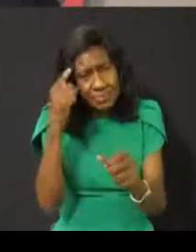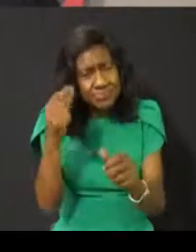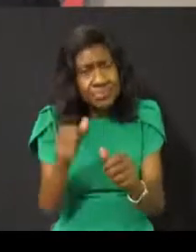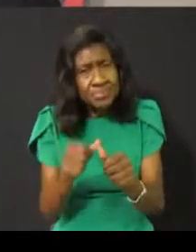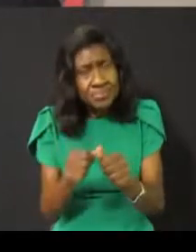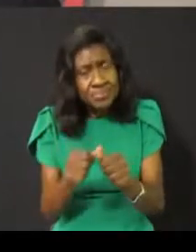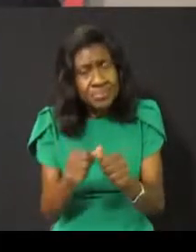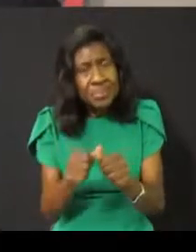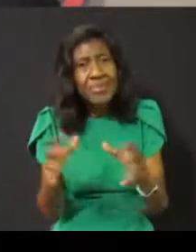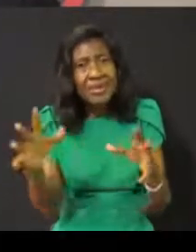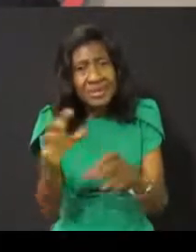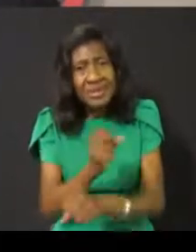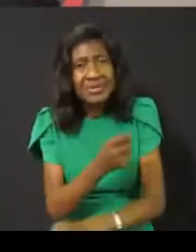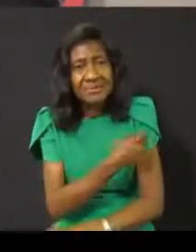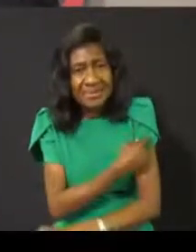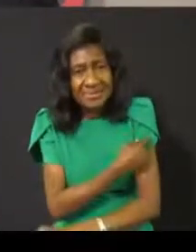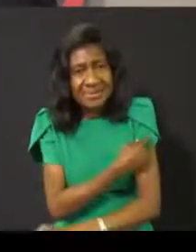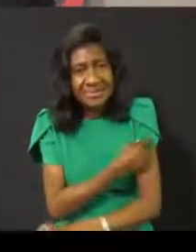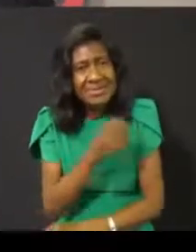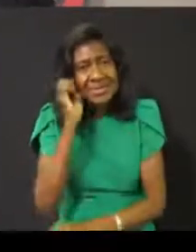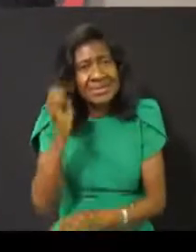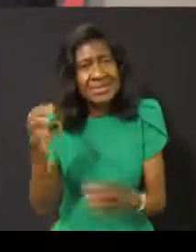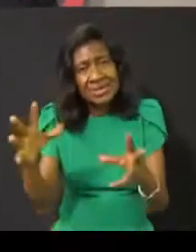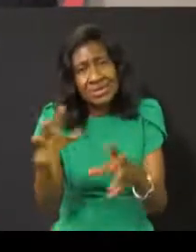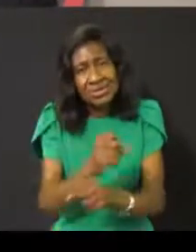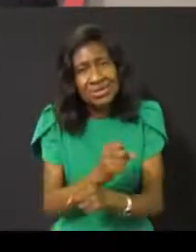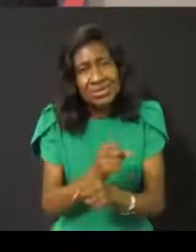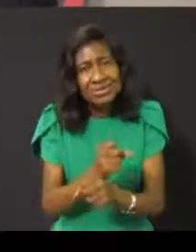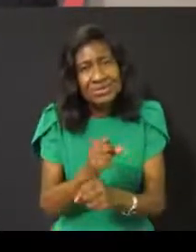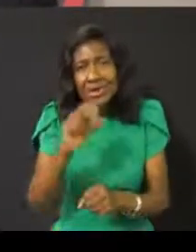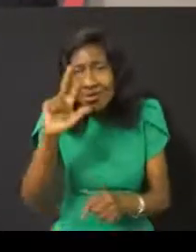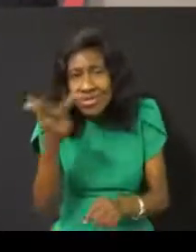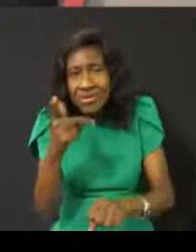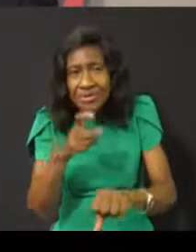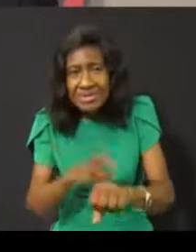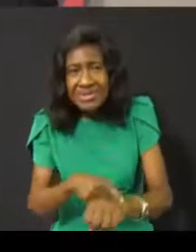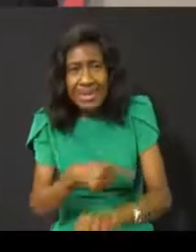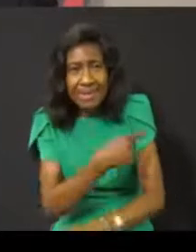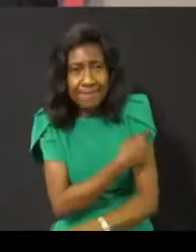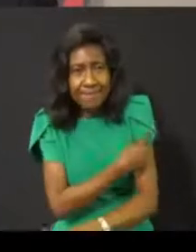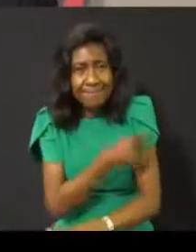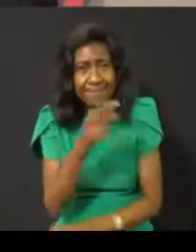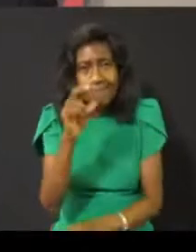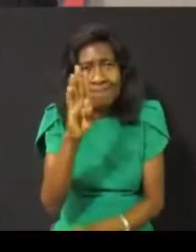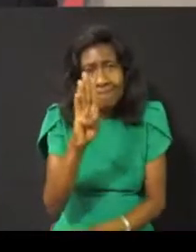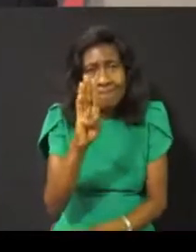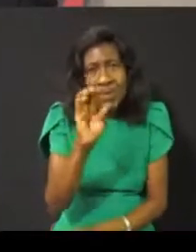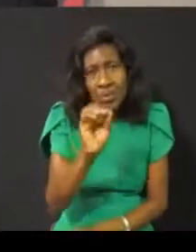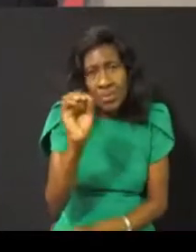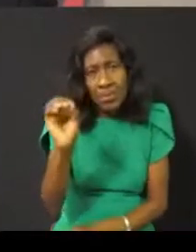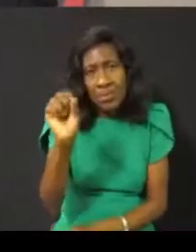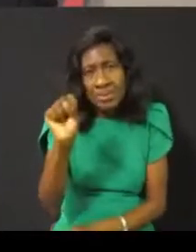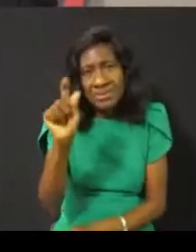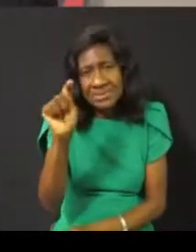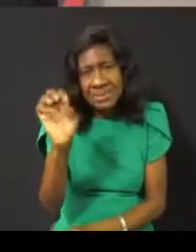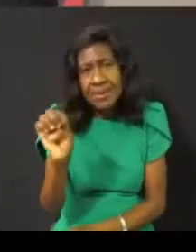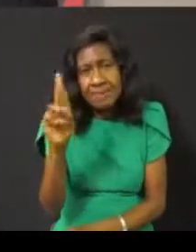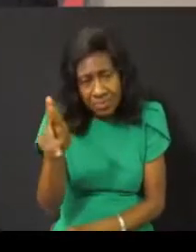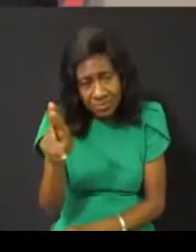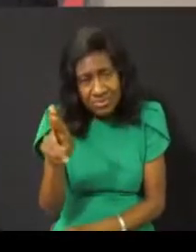noted, I got my booster this morning along with other colleagues and himself and His Excellency the